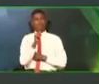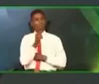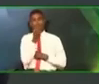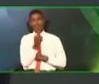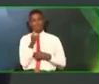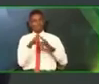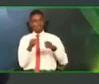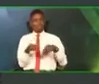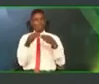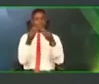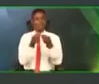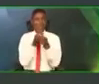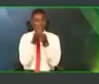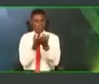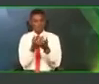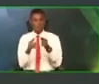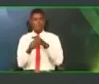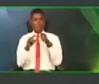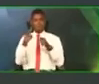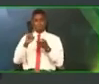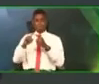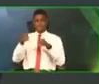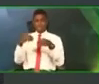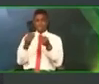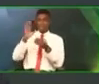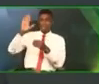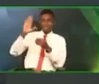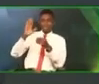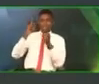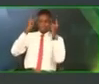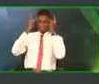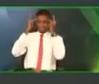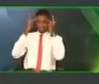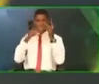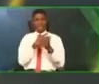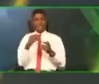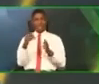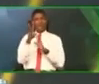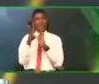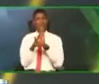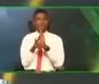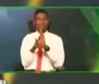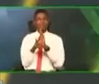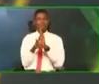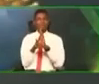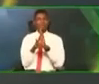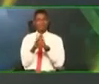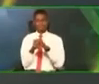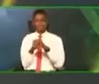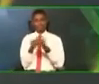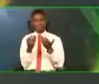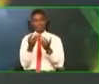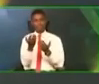supply information, but to supply his intent and his will. Is it possible to have two gentlemen, please?